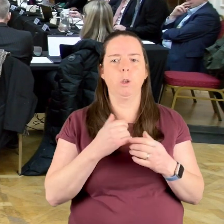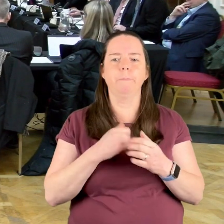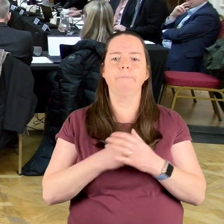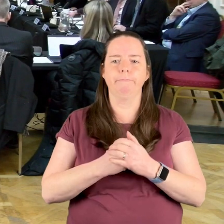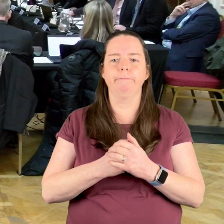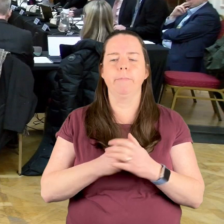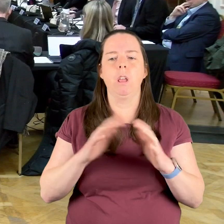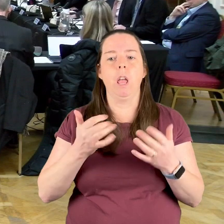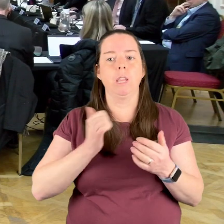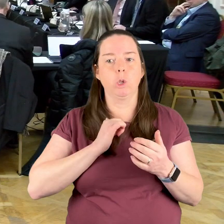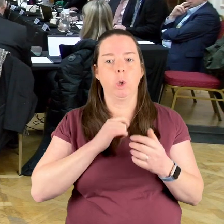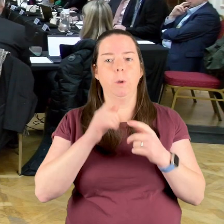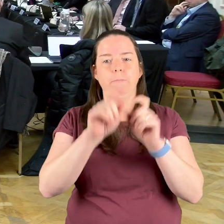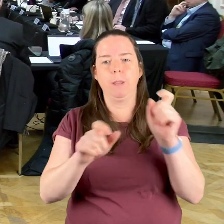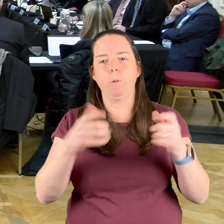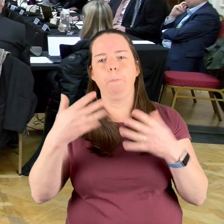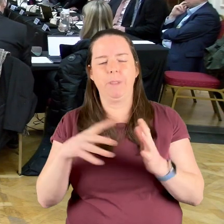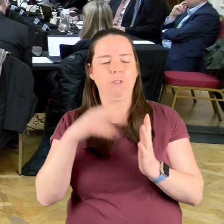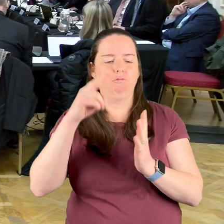Chair.